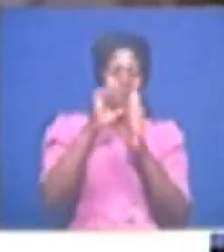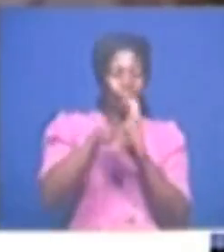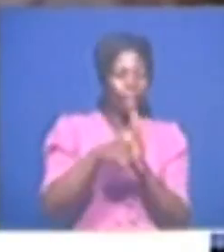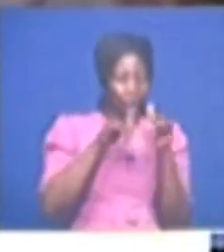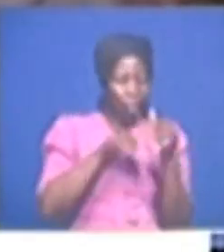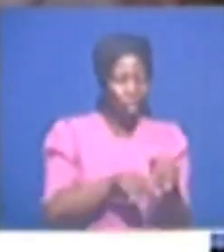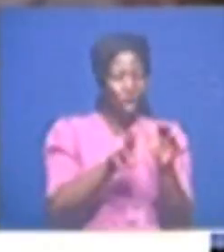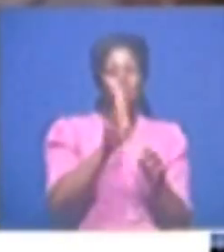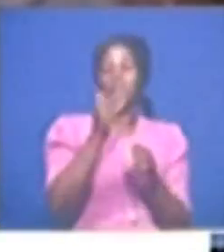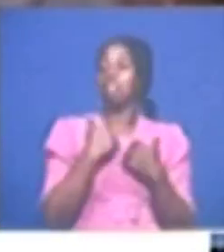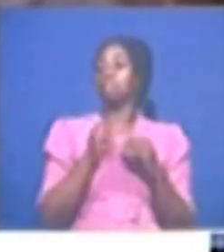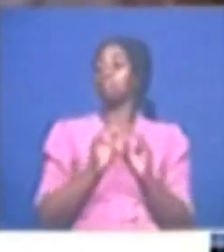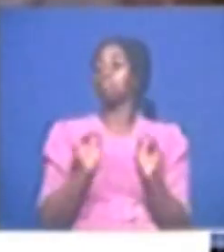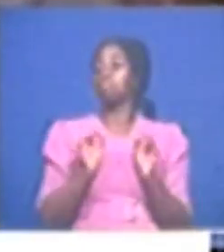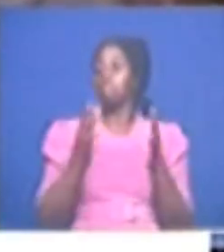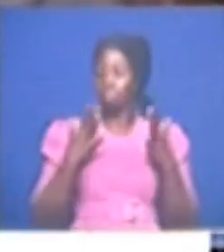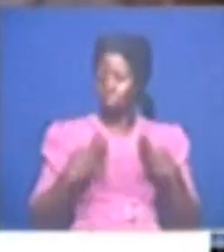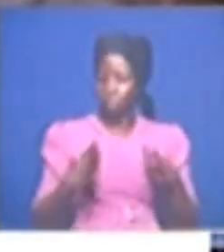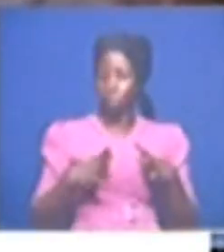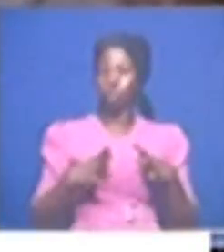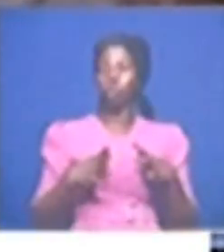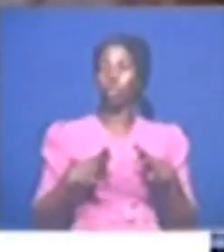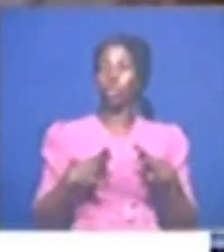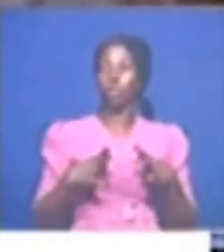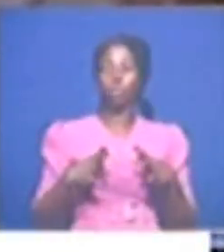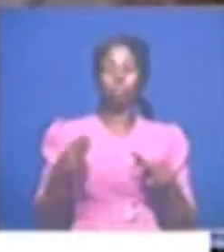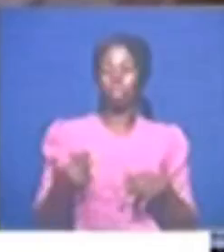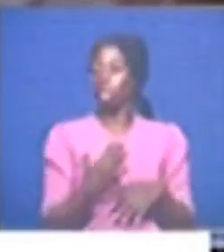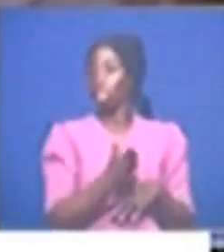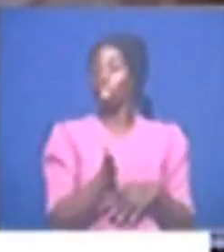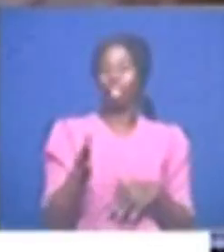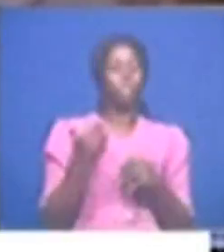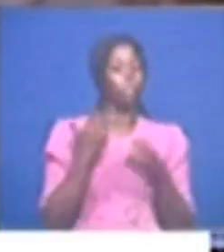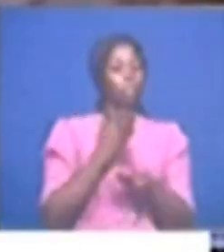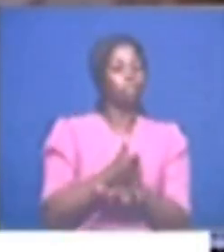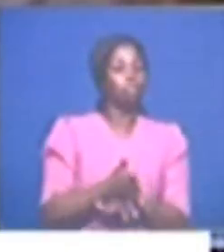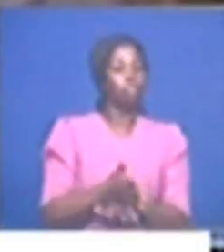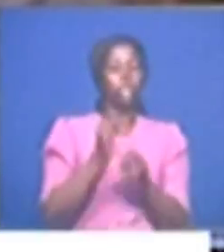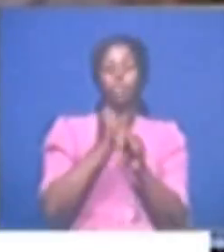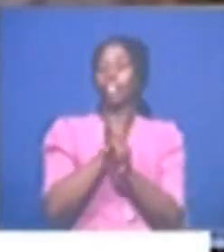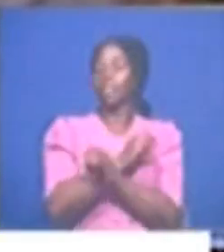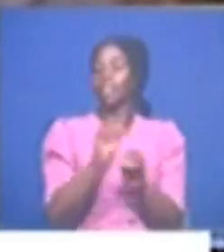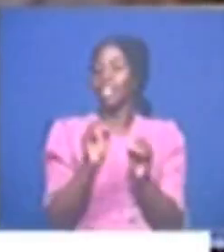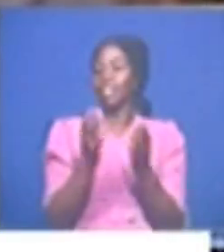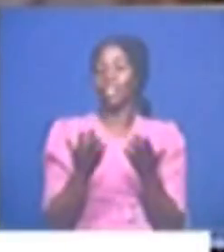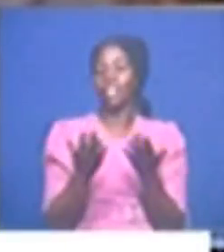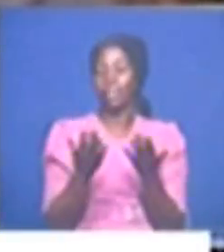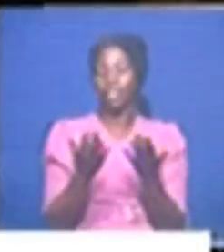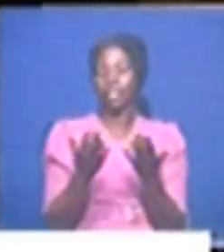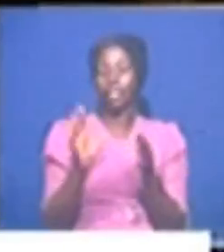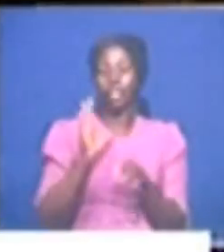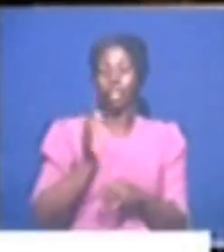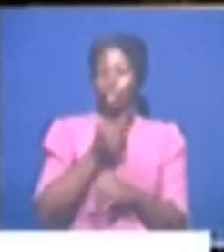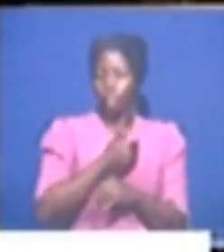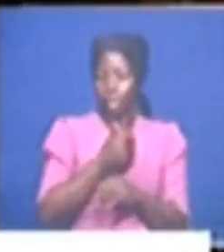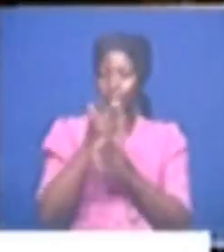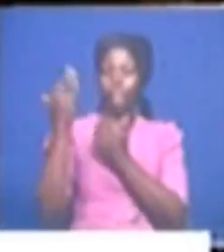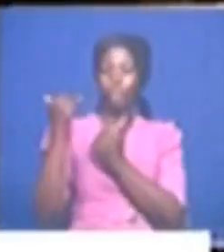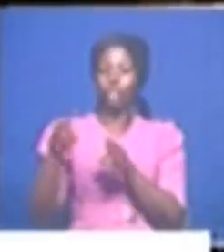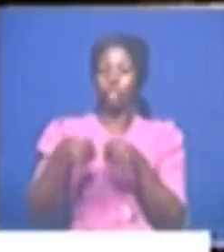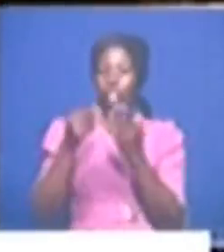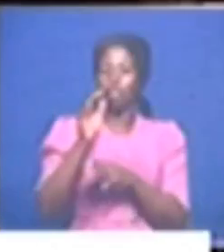hakuna. Watu wanatepetea mle njiani, hawafanyi kazi zao. Hakuna anayewaambia kwa nini wanafanya hivi. The committee is expected to present its